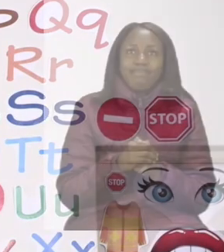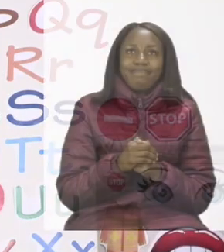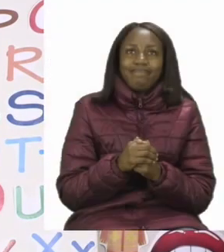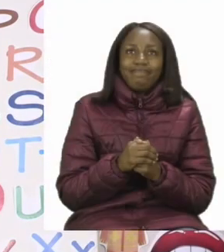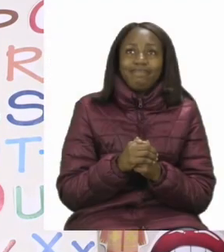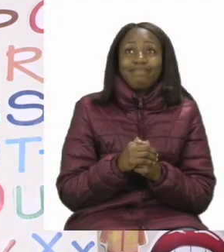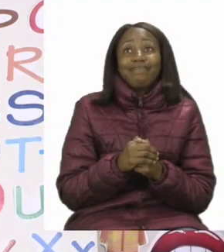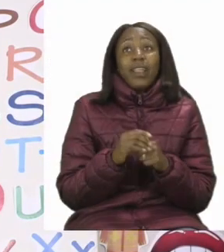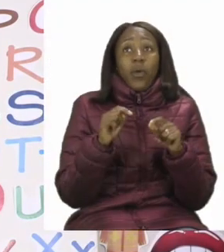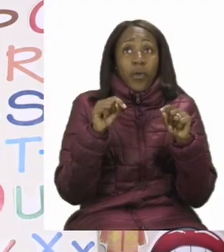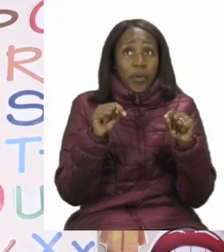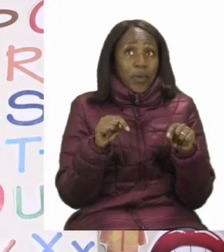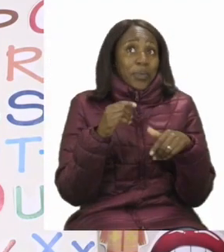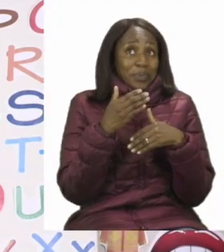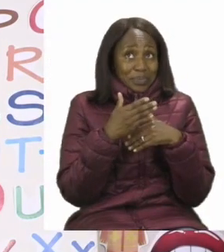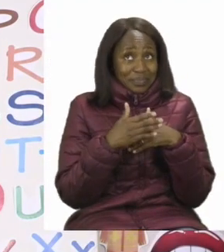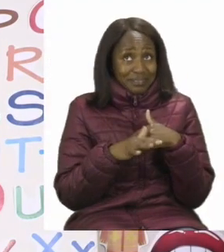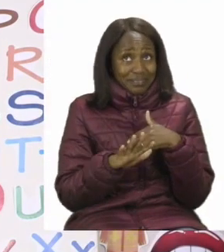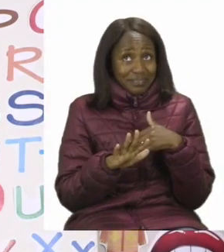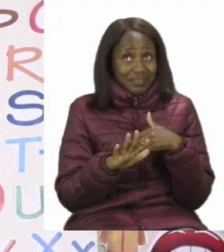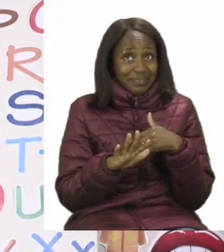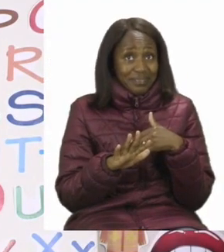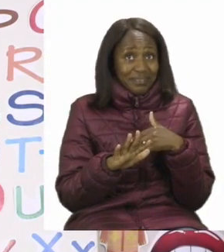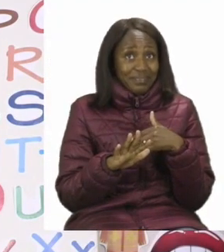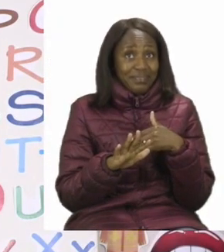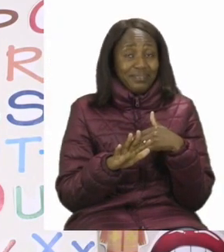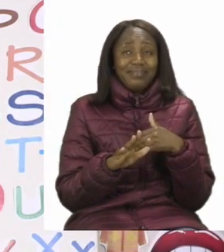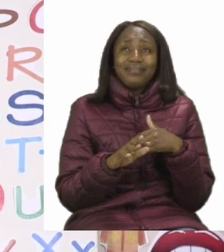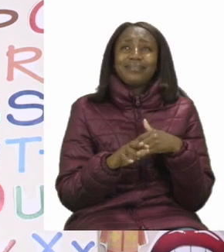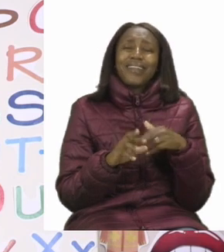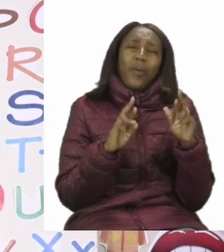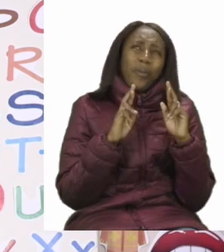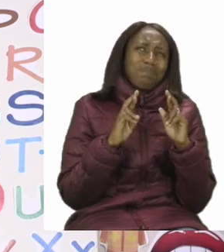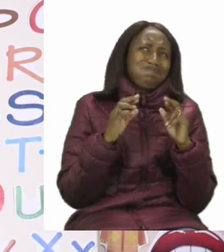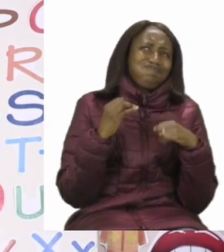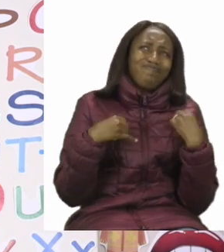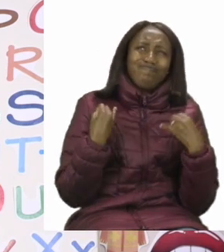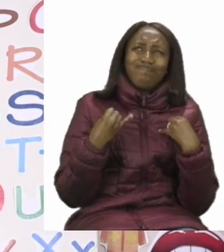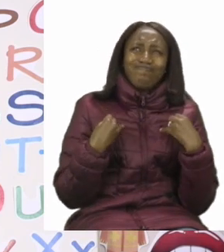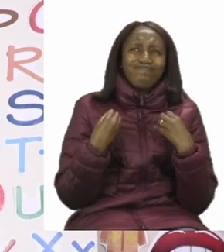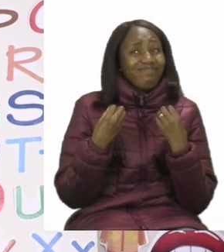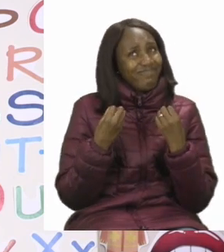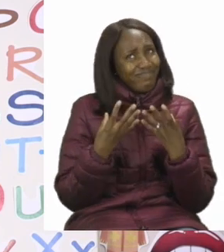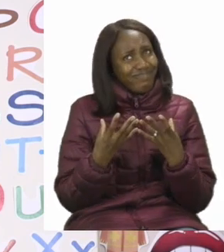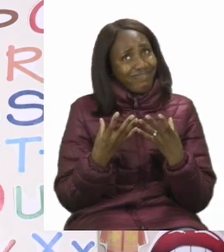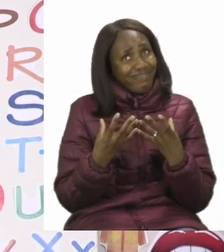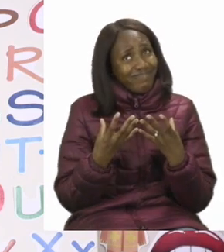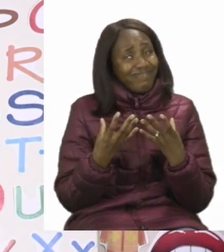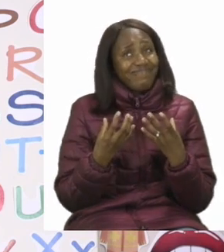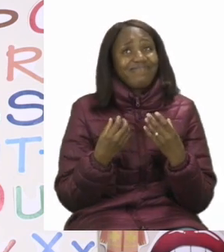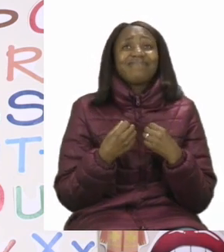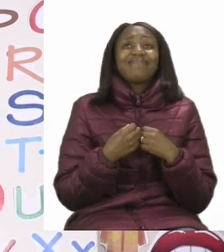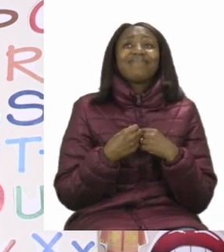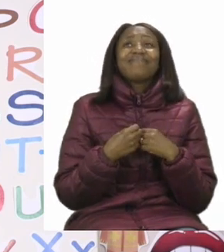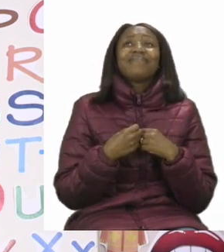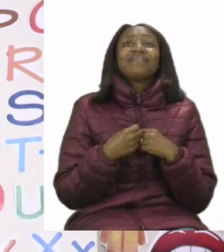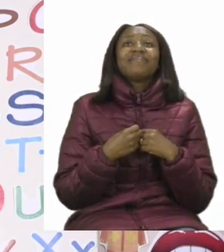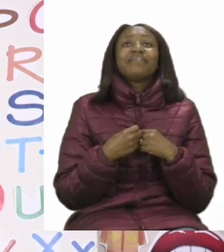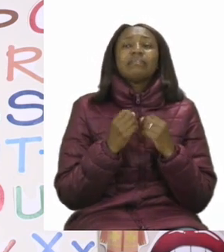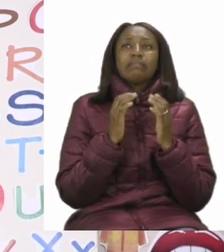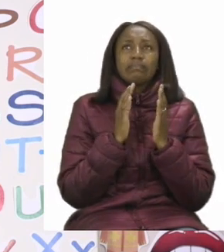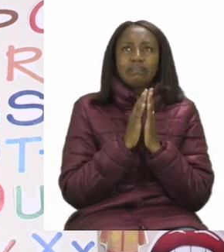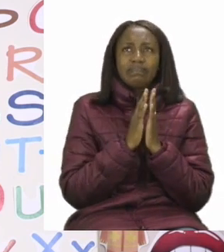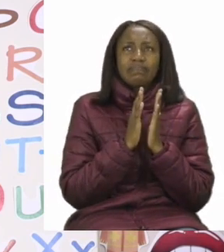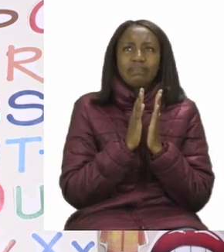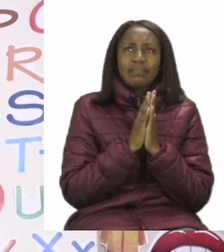We have now come to the end of our lesson, boys and girls, and I hope you had fun. I know I did. So make sure